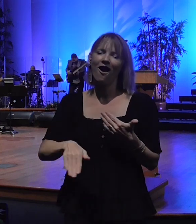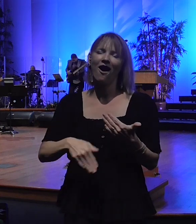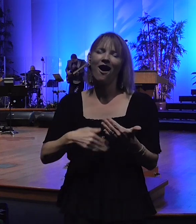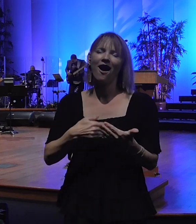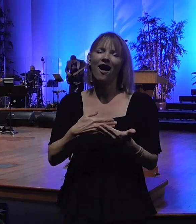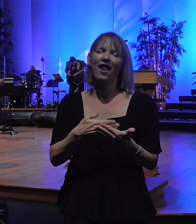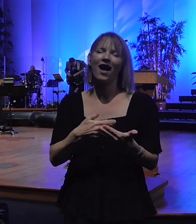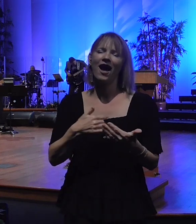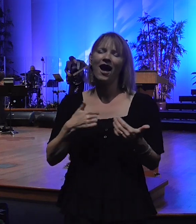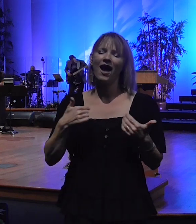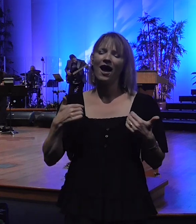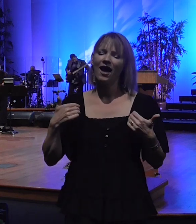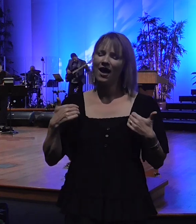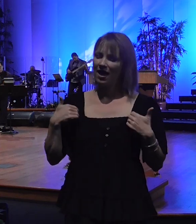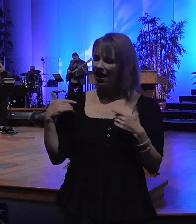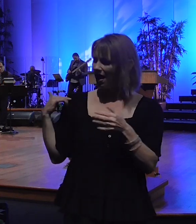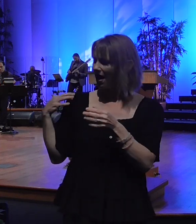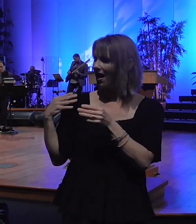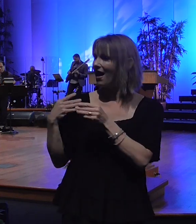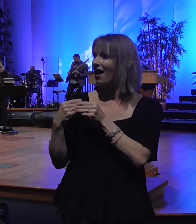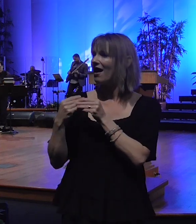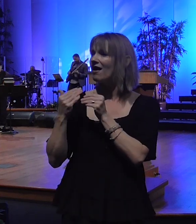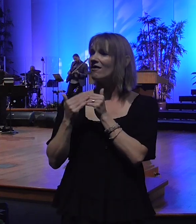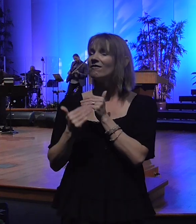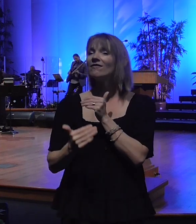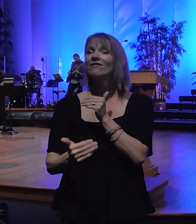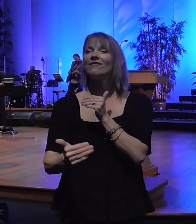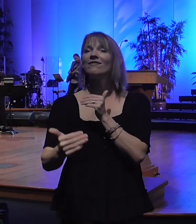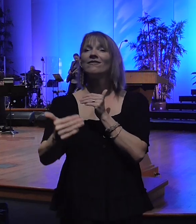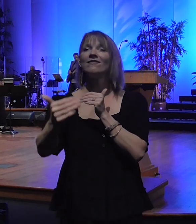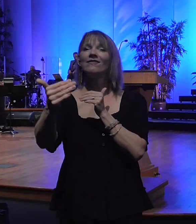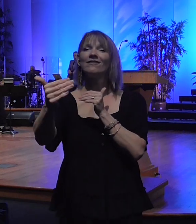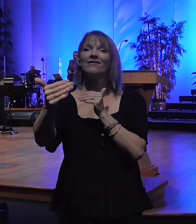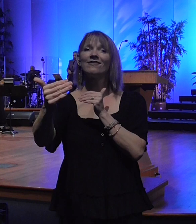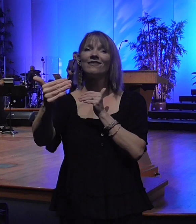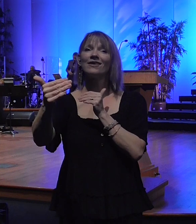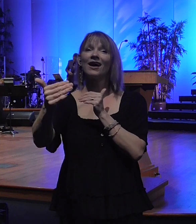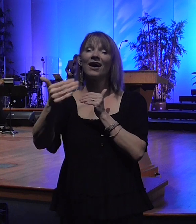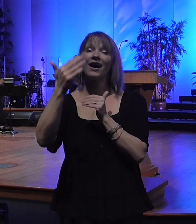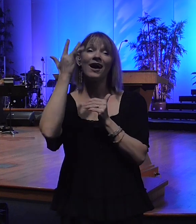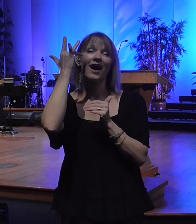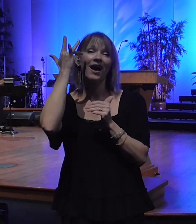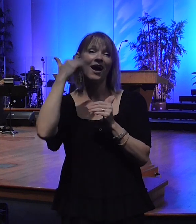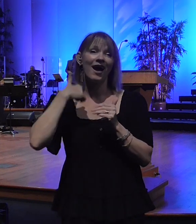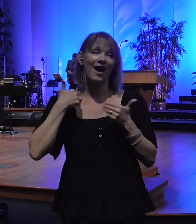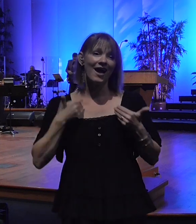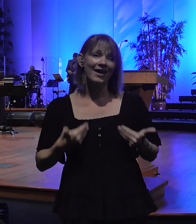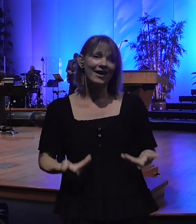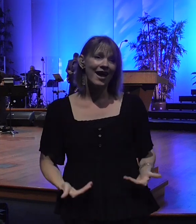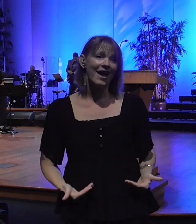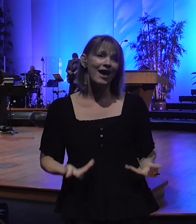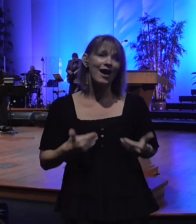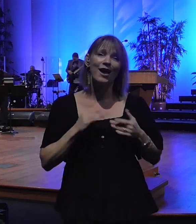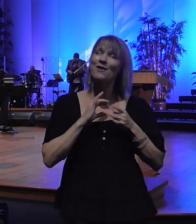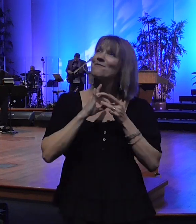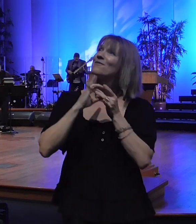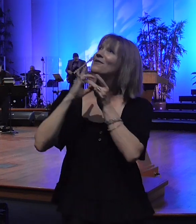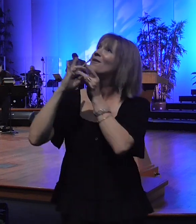all I am. For I